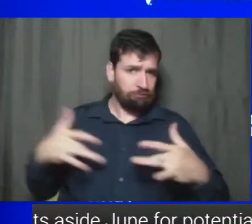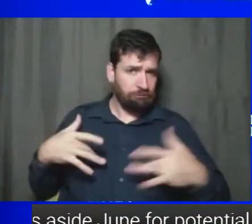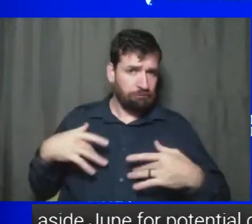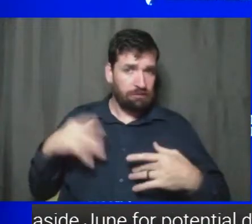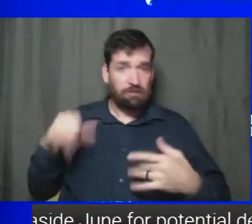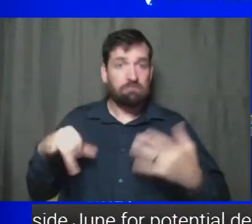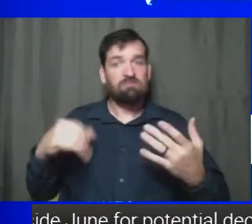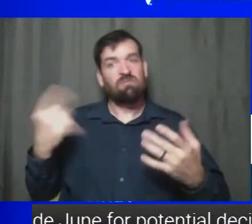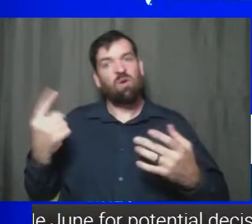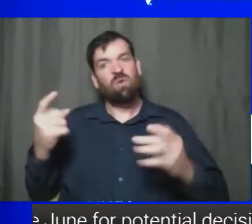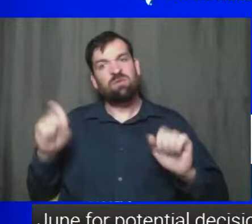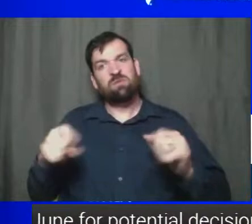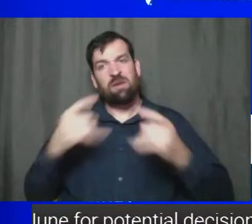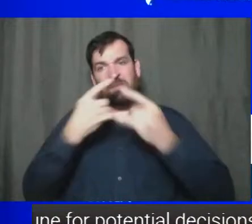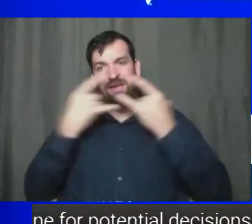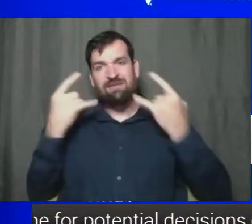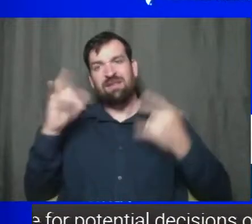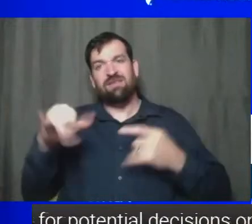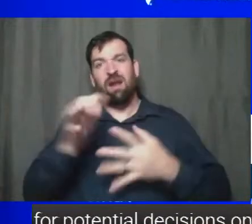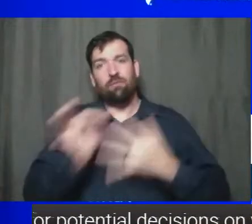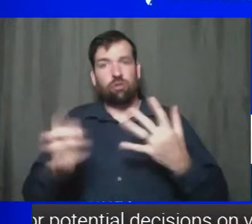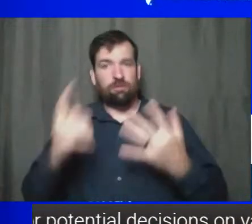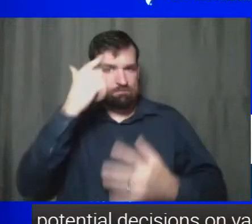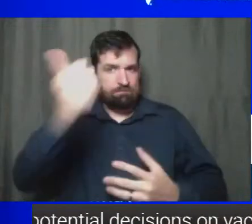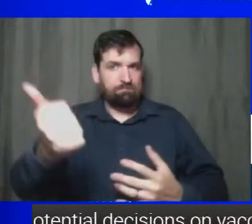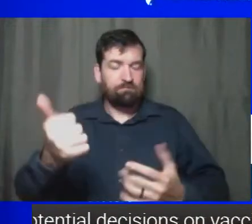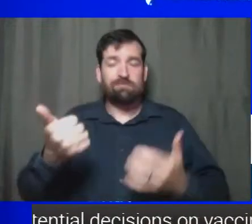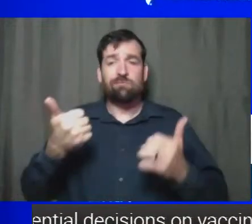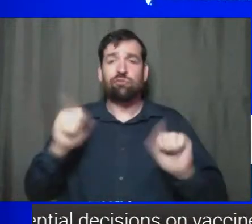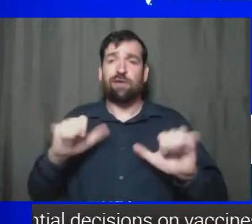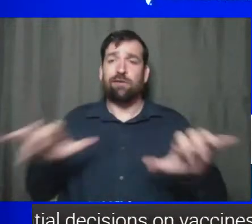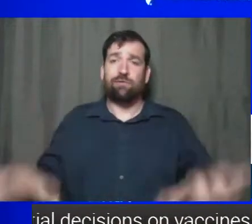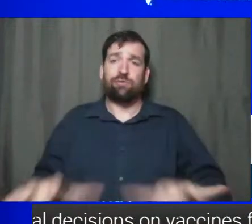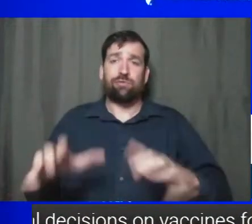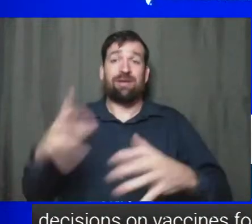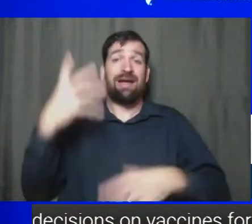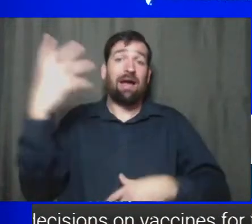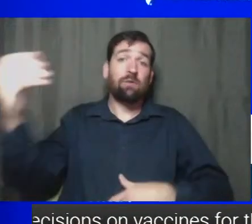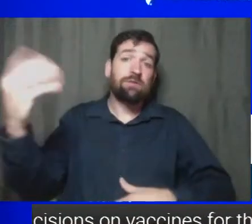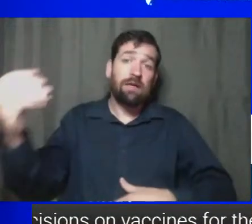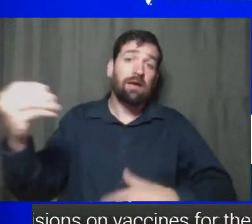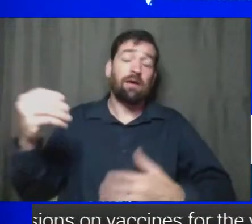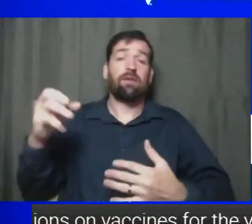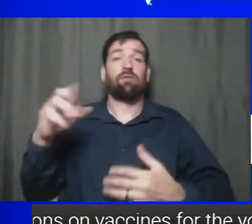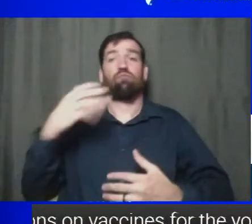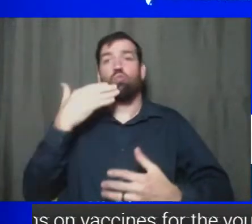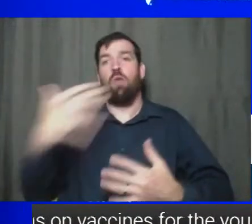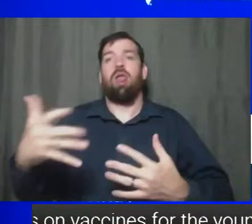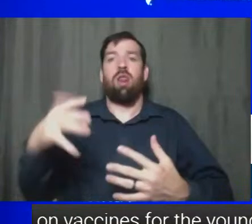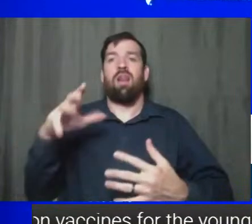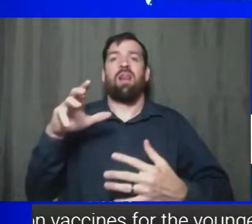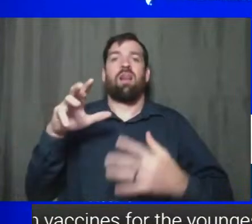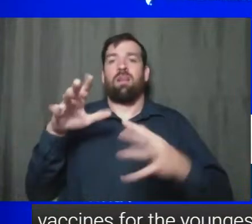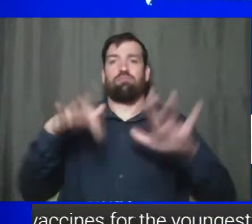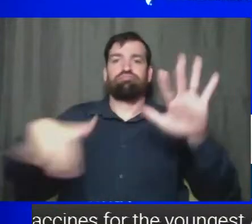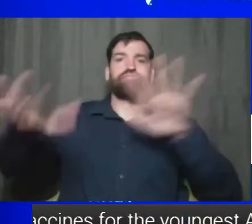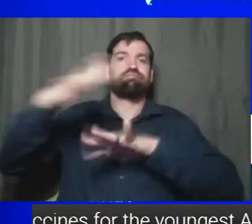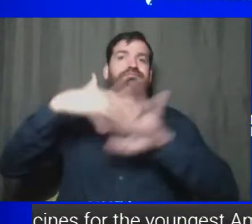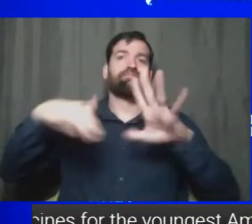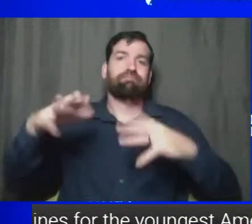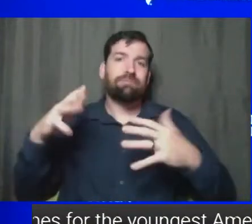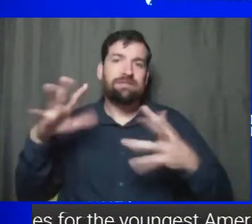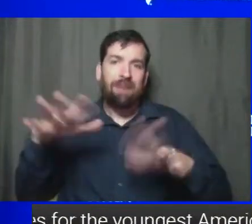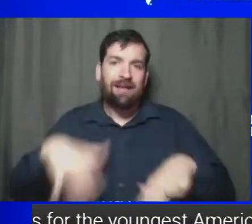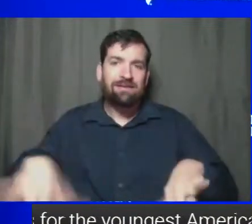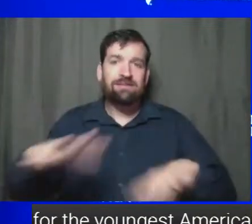to mask. That's always an option. Try to do those things outdoors or in well-ventilated spots as well. Distancing. Obviously, the